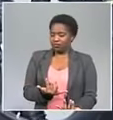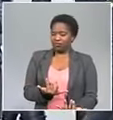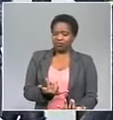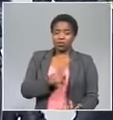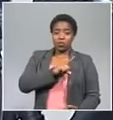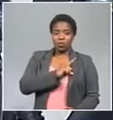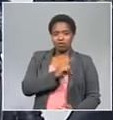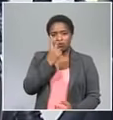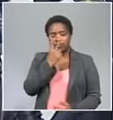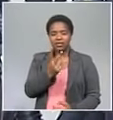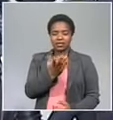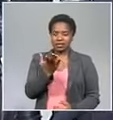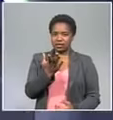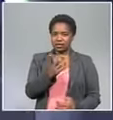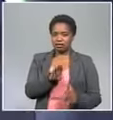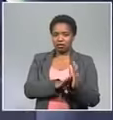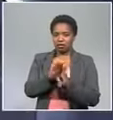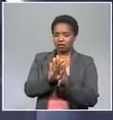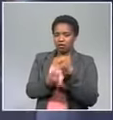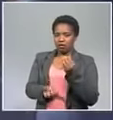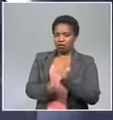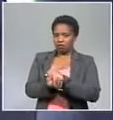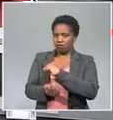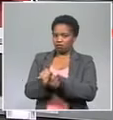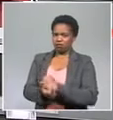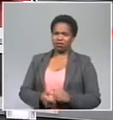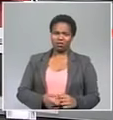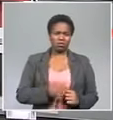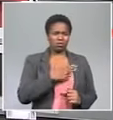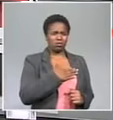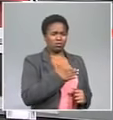based on the different developments rather that we've been seeing. Well, with that, I